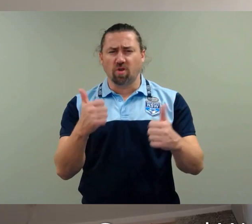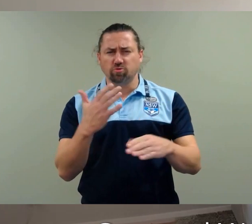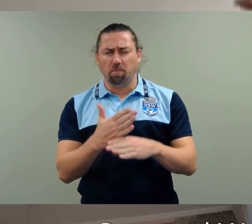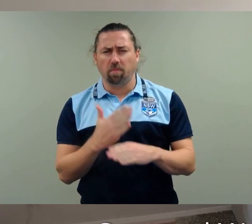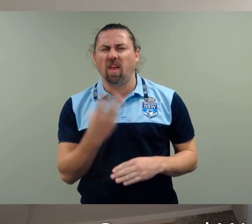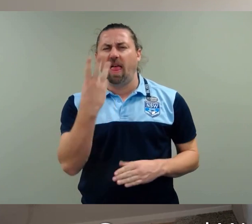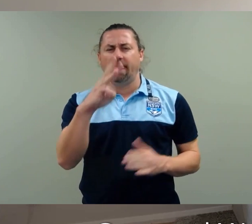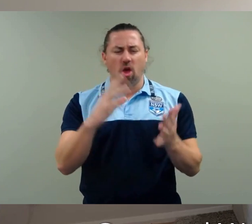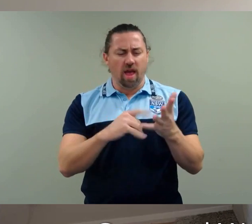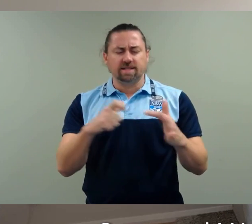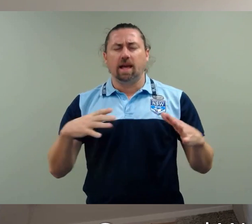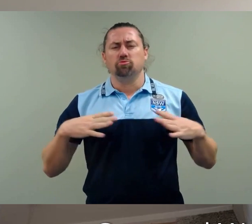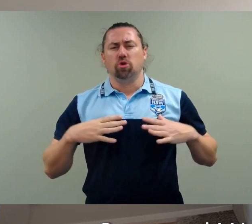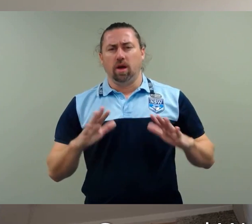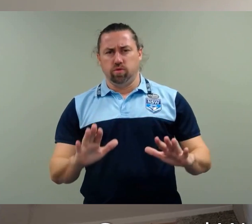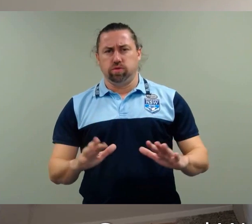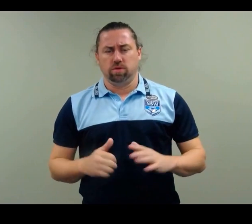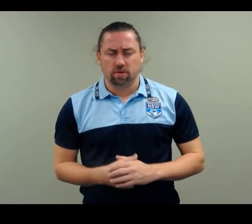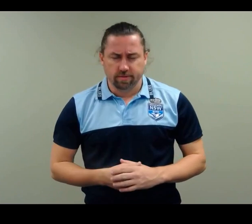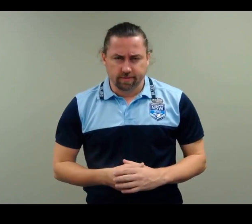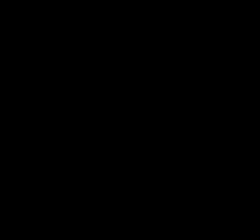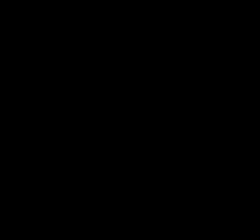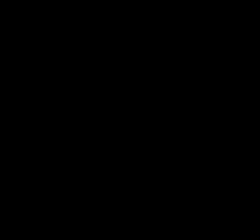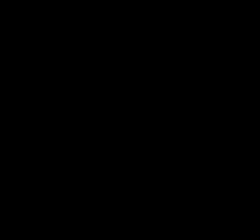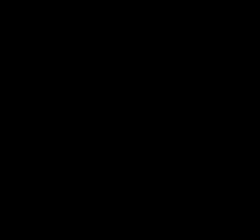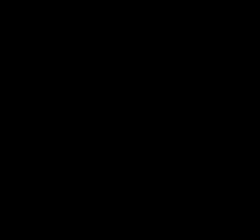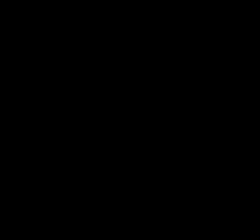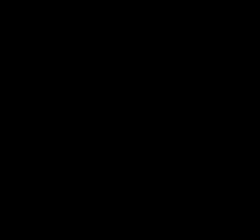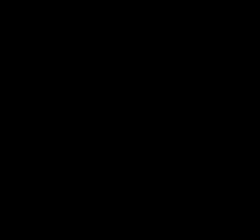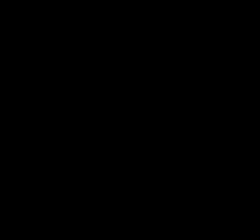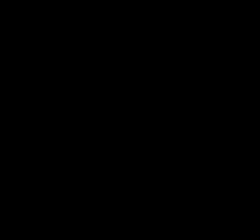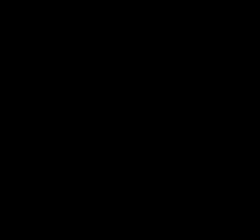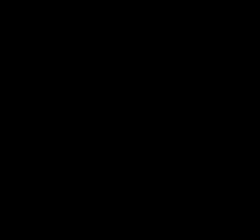Great work. Now let's have 30 seconds of rest.